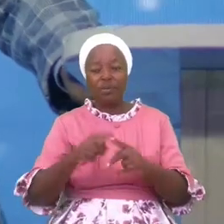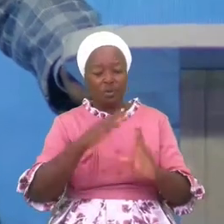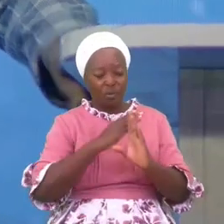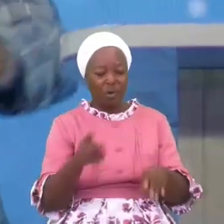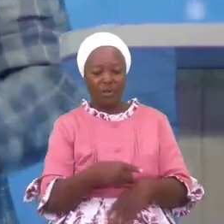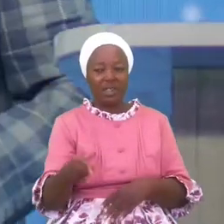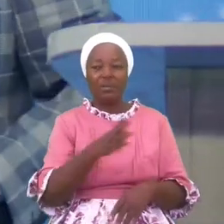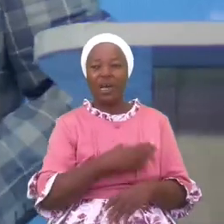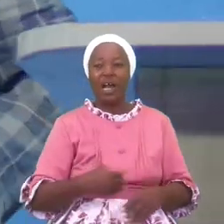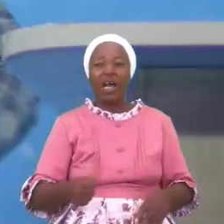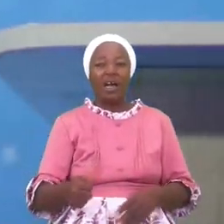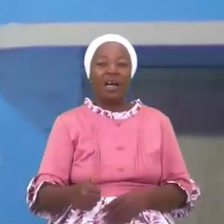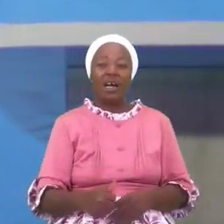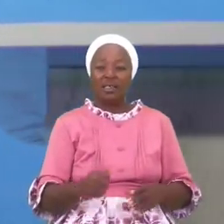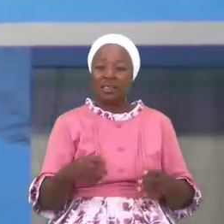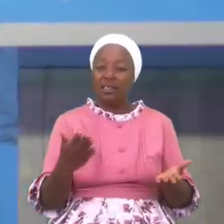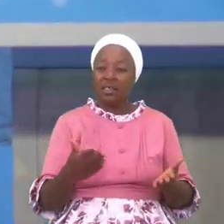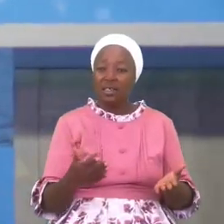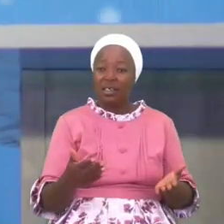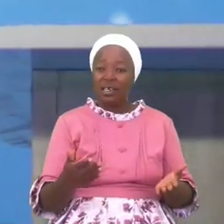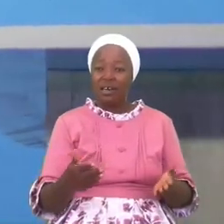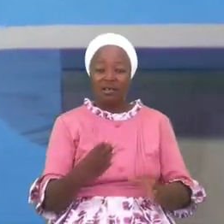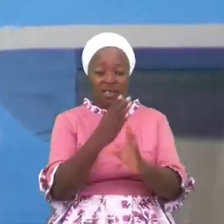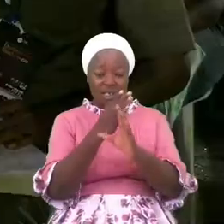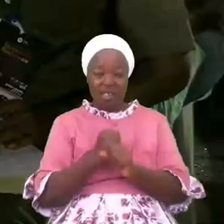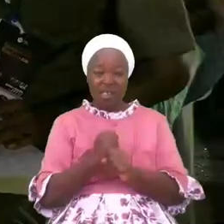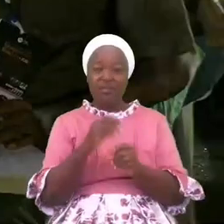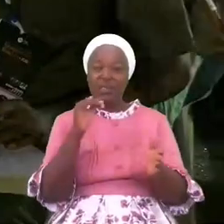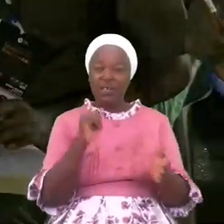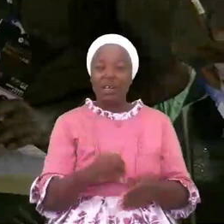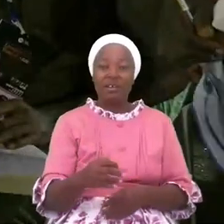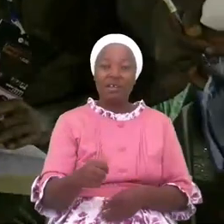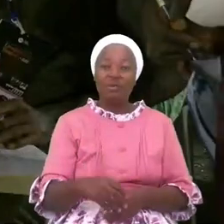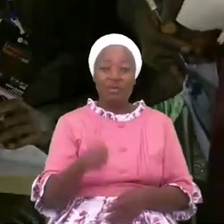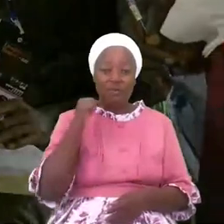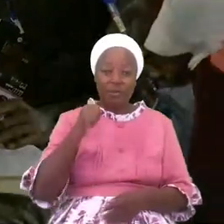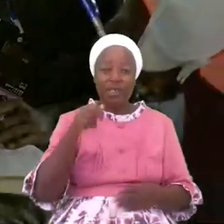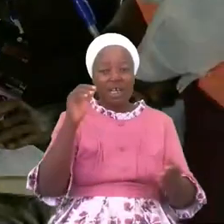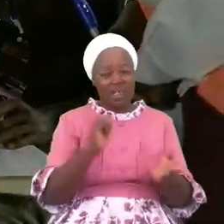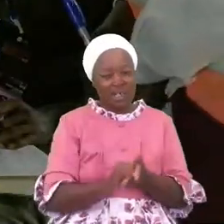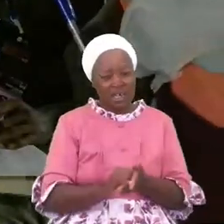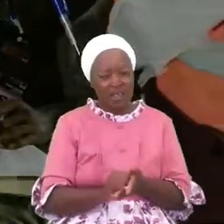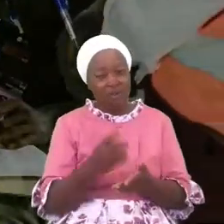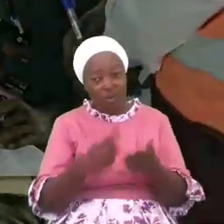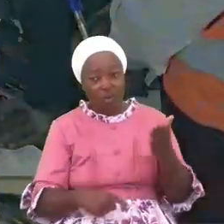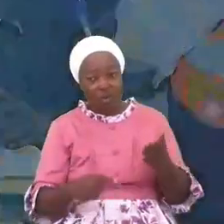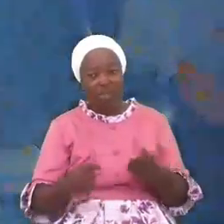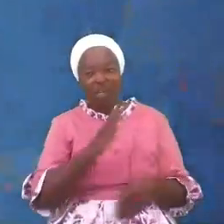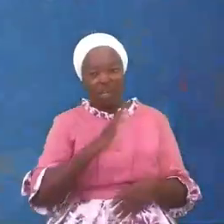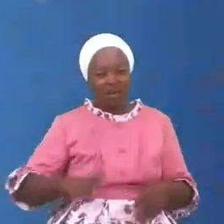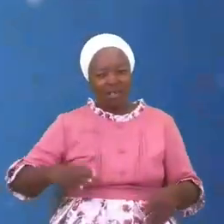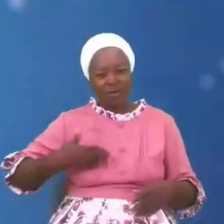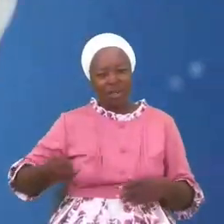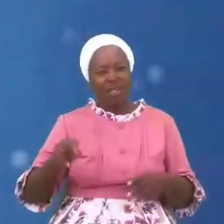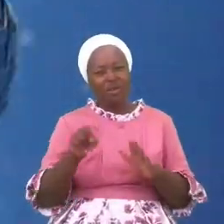to save them. The Lord will turn your life around. We're looking at Acts of the Apostles, chapter